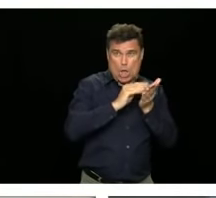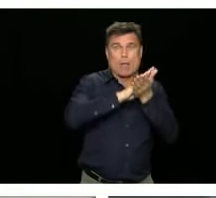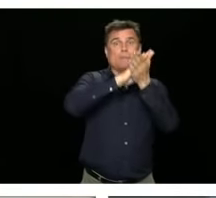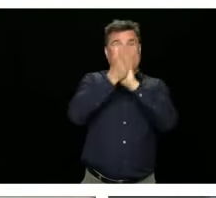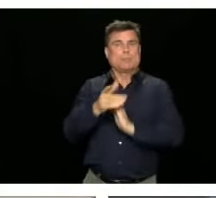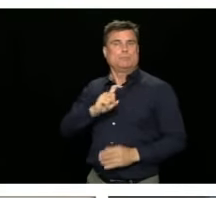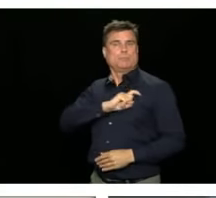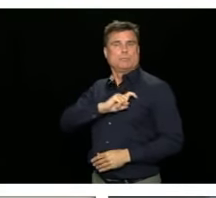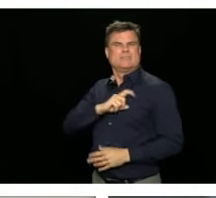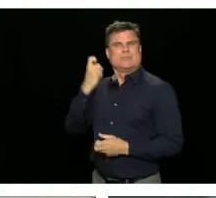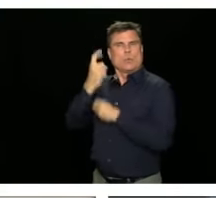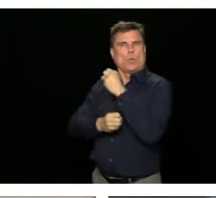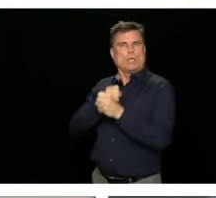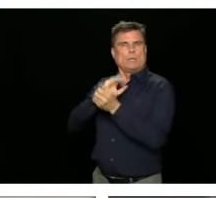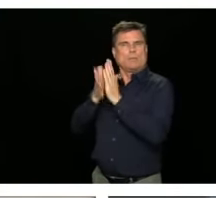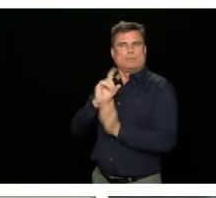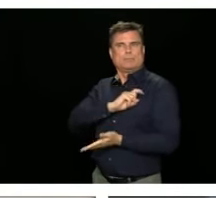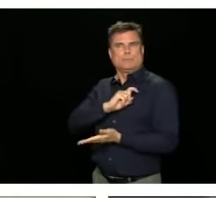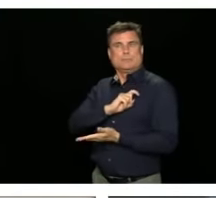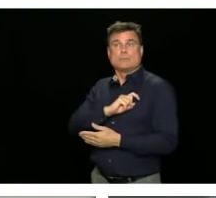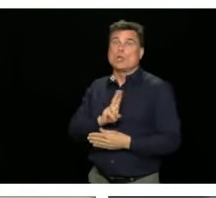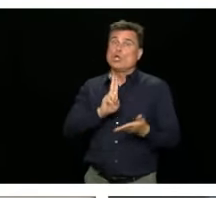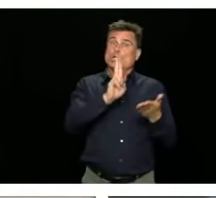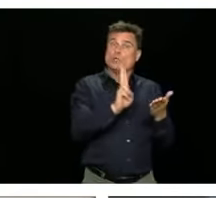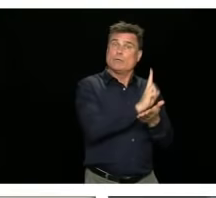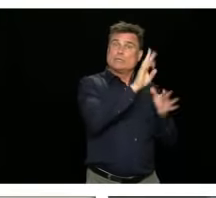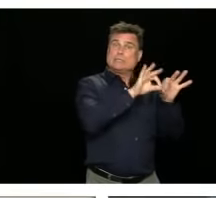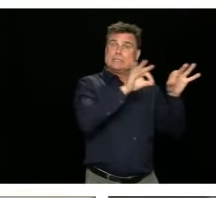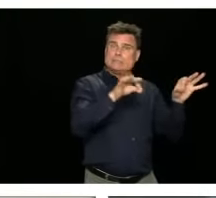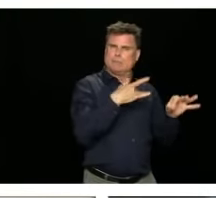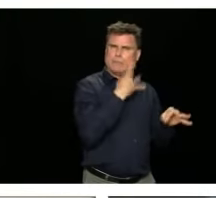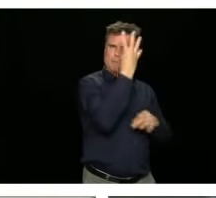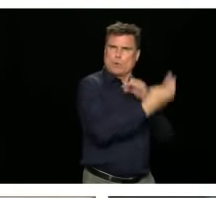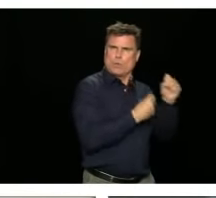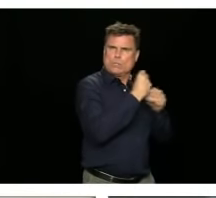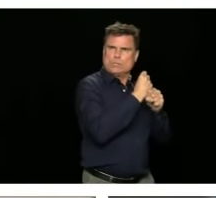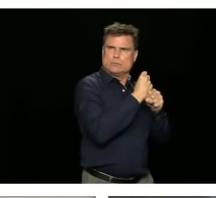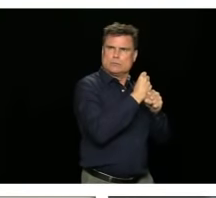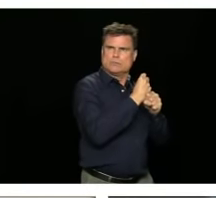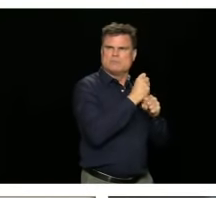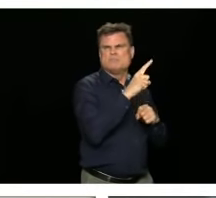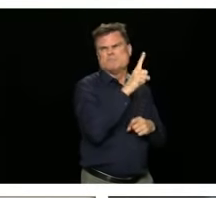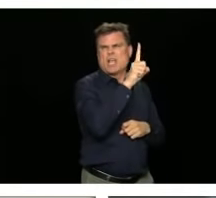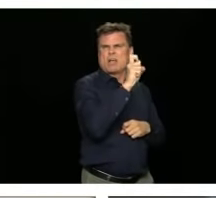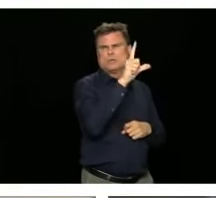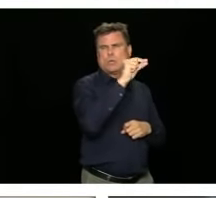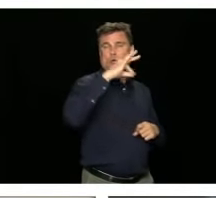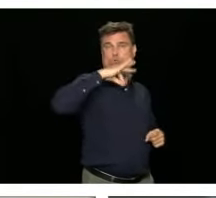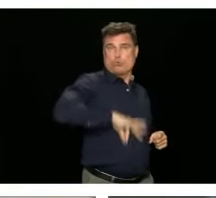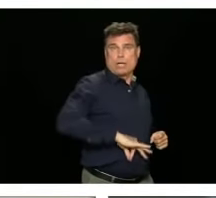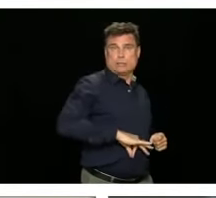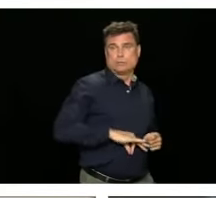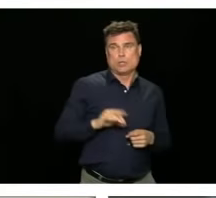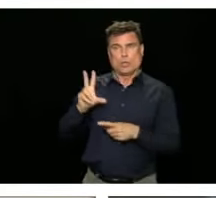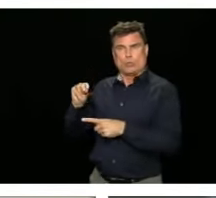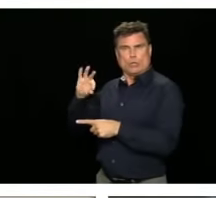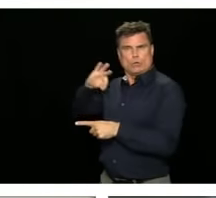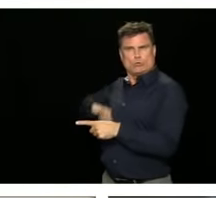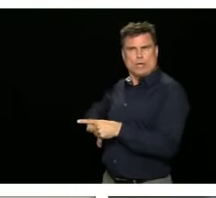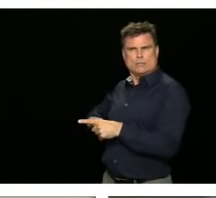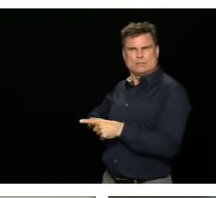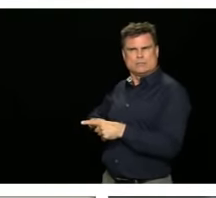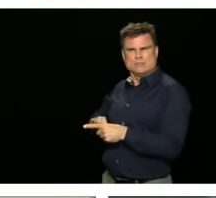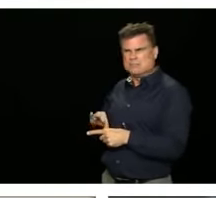time they receive education so they can learn all these other important things that we're trying to downstream